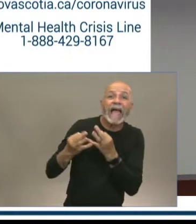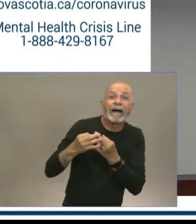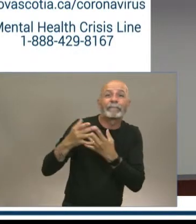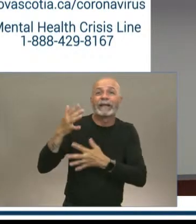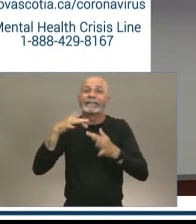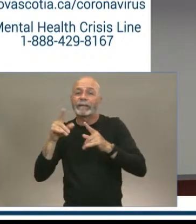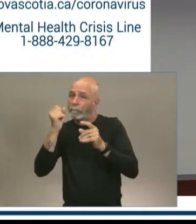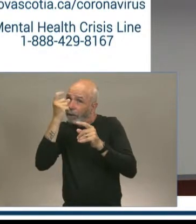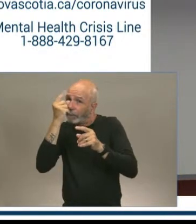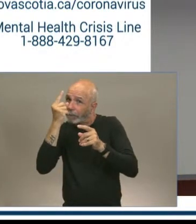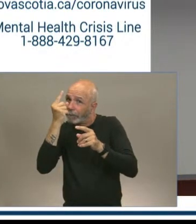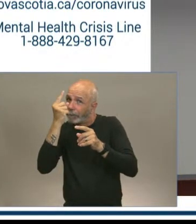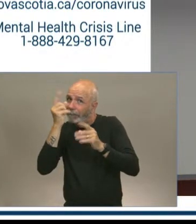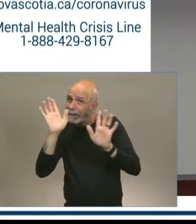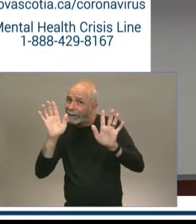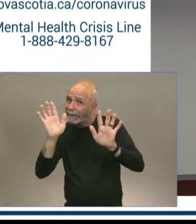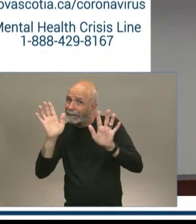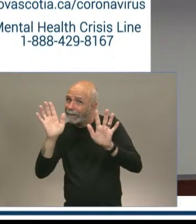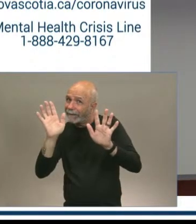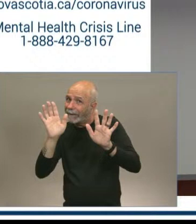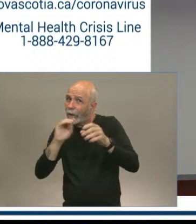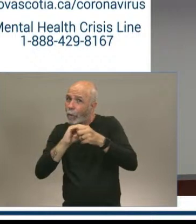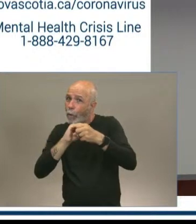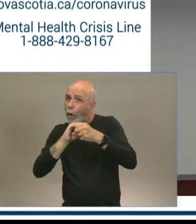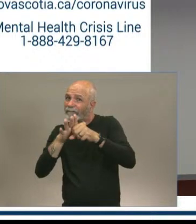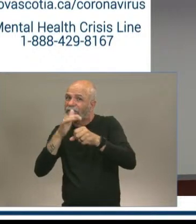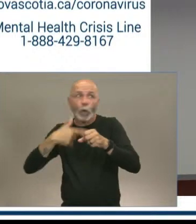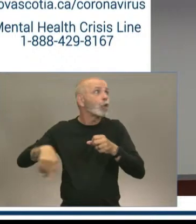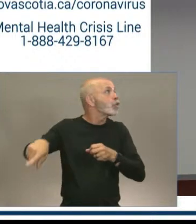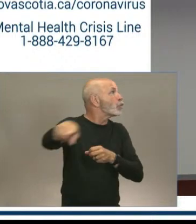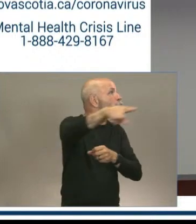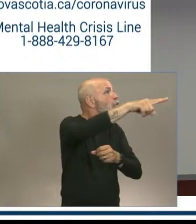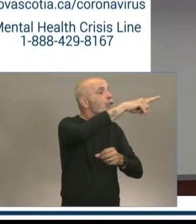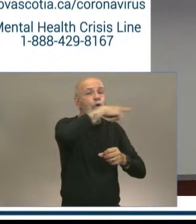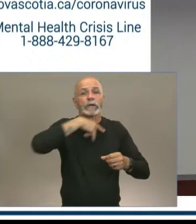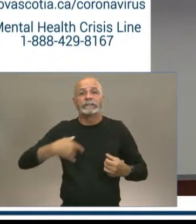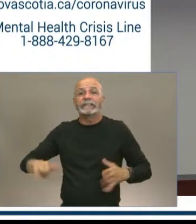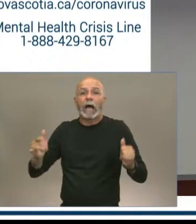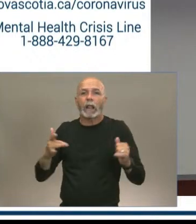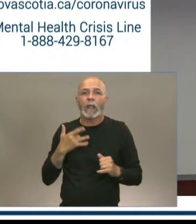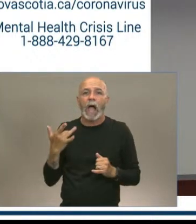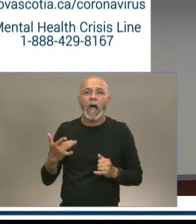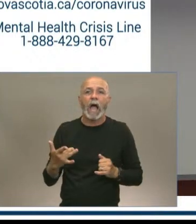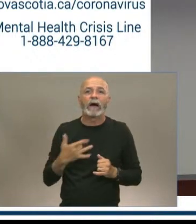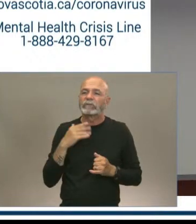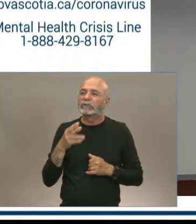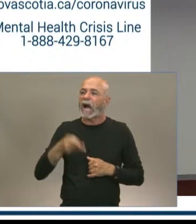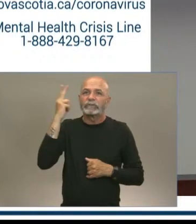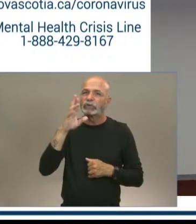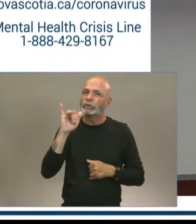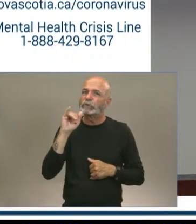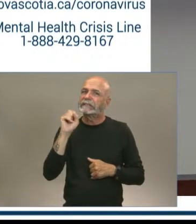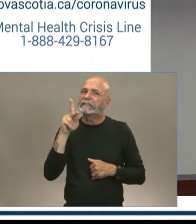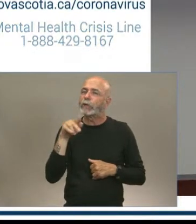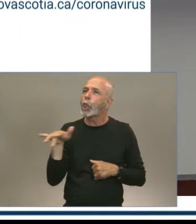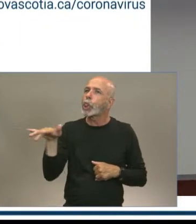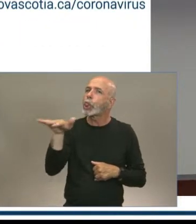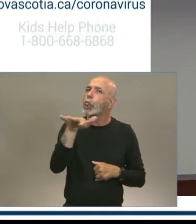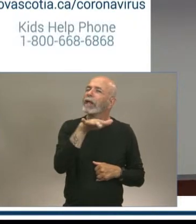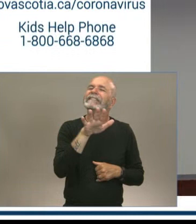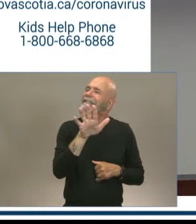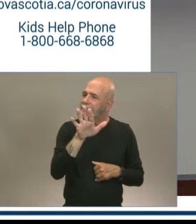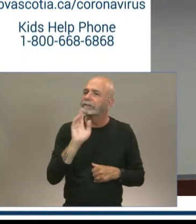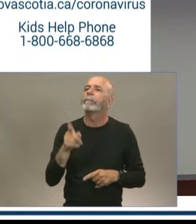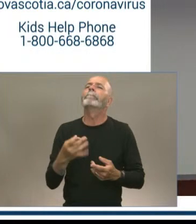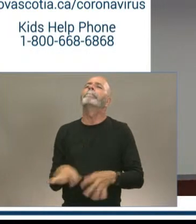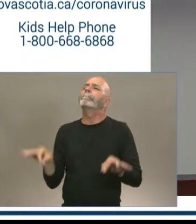remember, COVID-19 is still a risk. So be careful, be safe. Continue to follow the public health